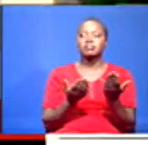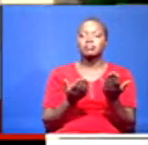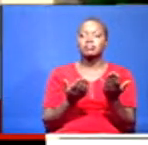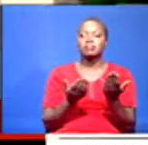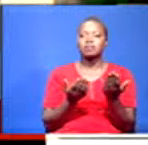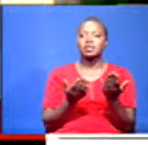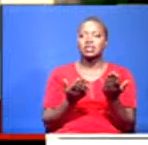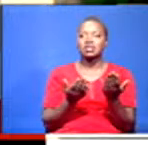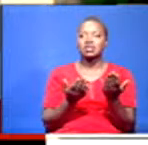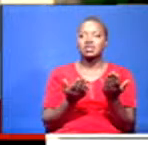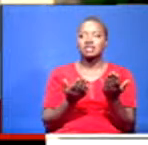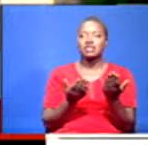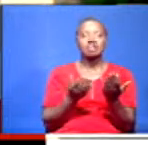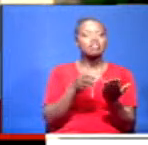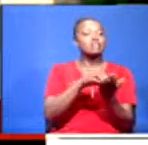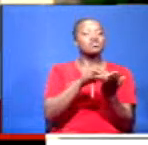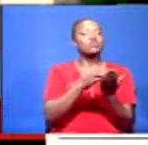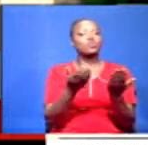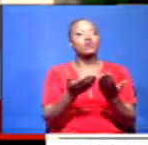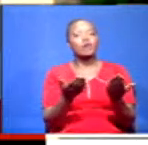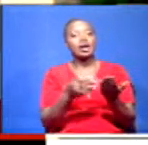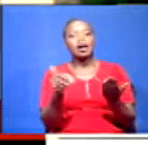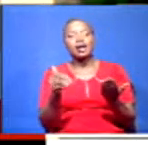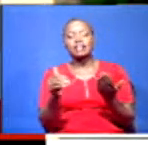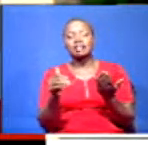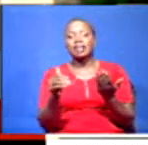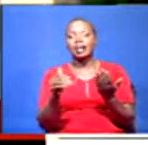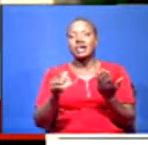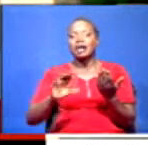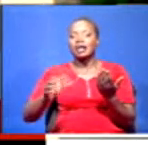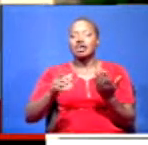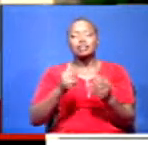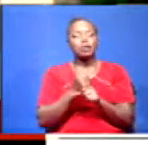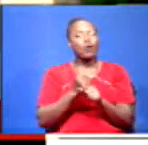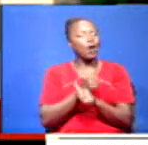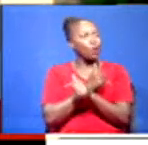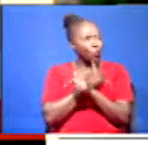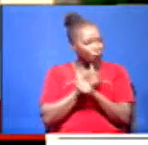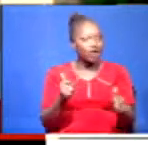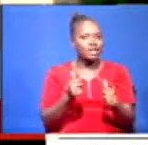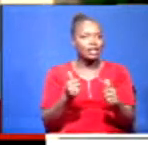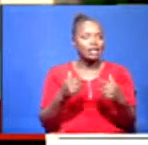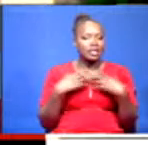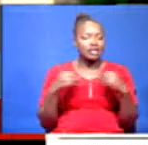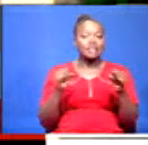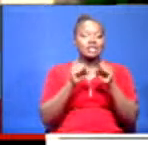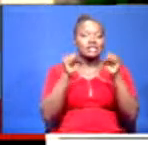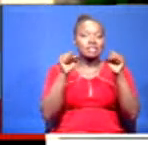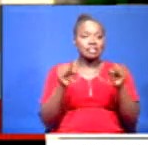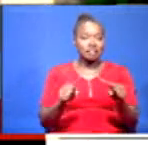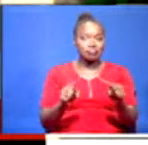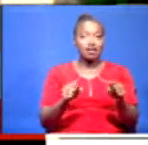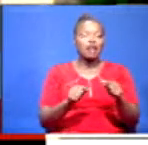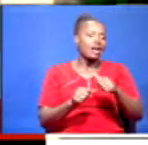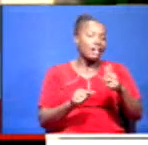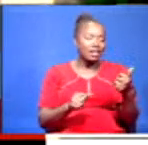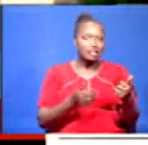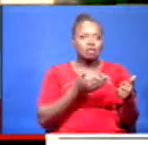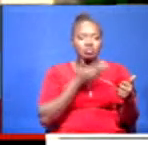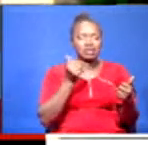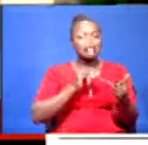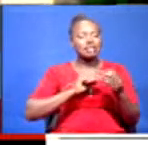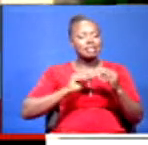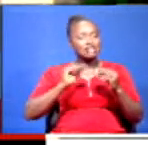you have a situation where other countries do so well in health systems, others do better in